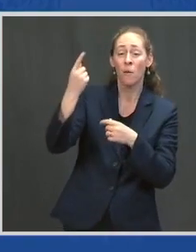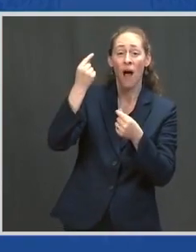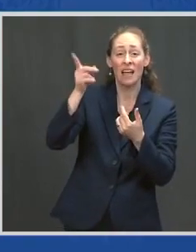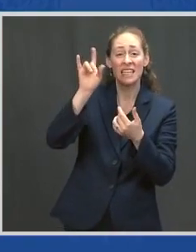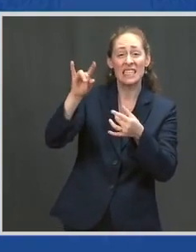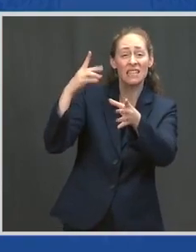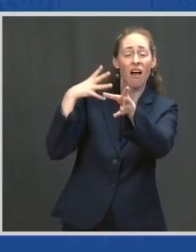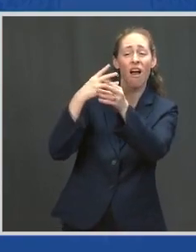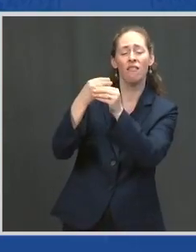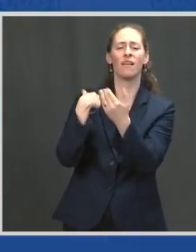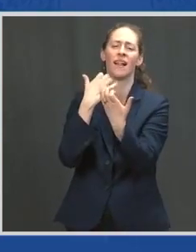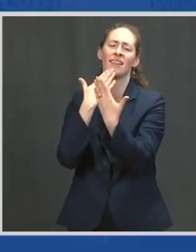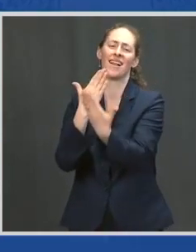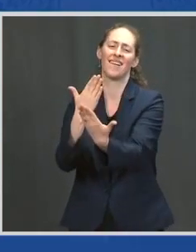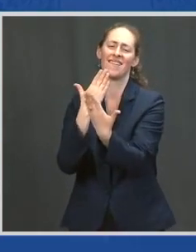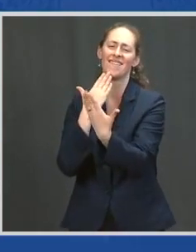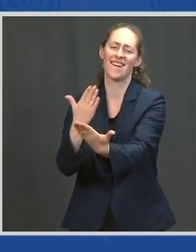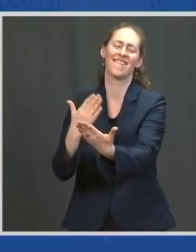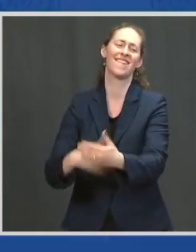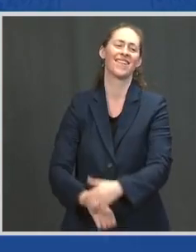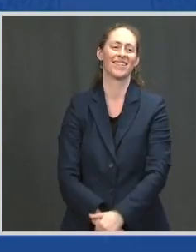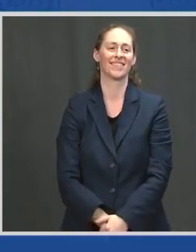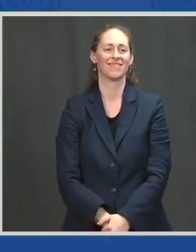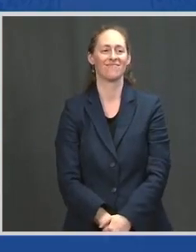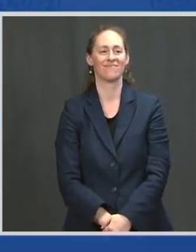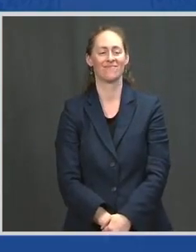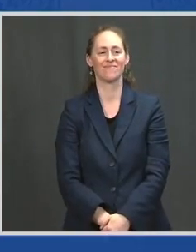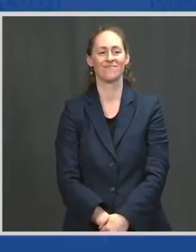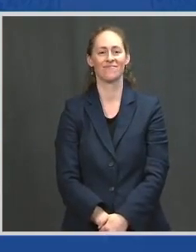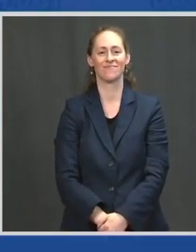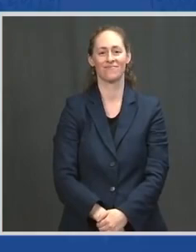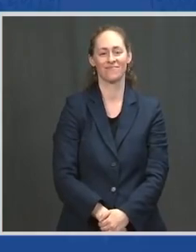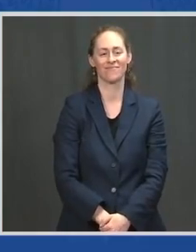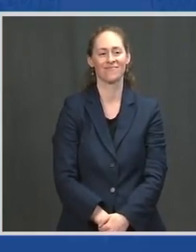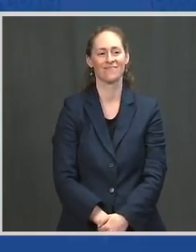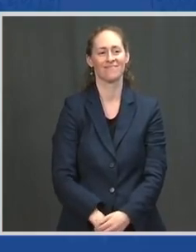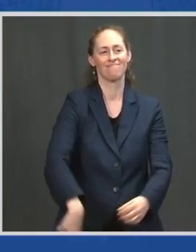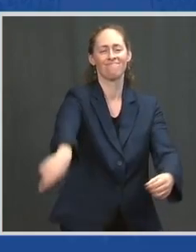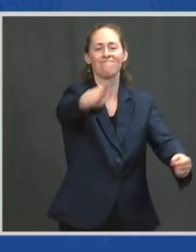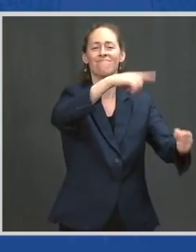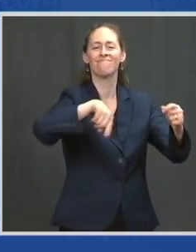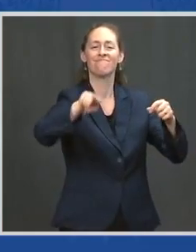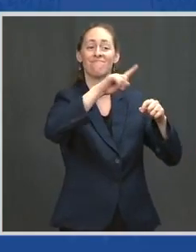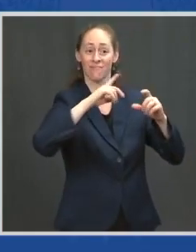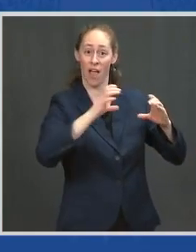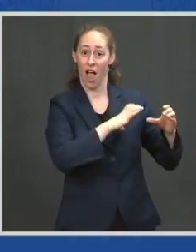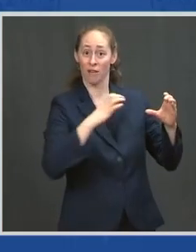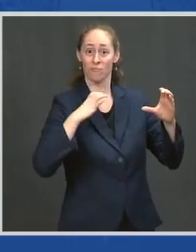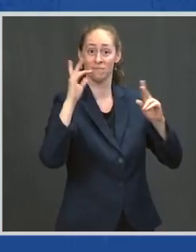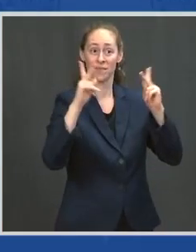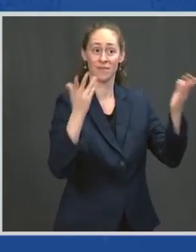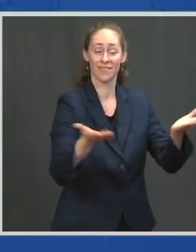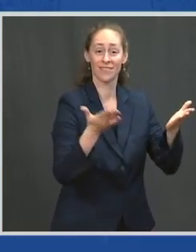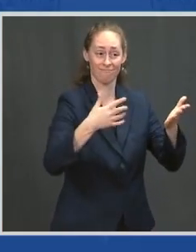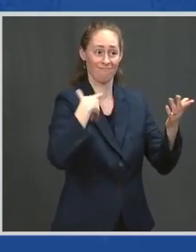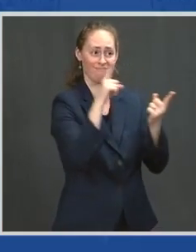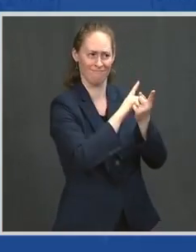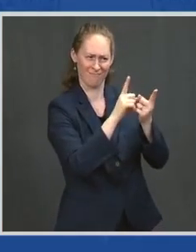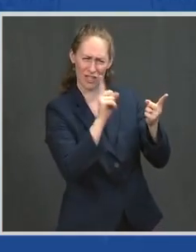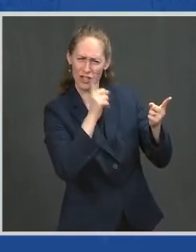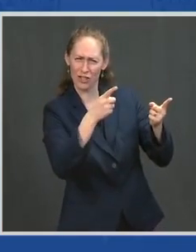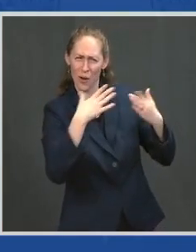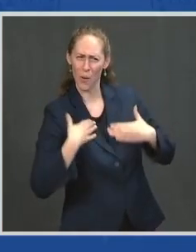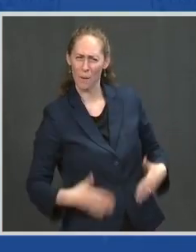Laura, we got to meet when you were in uniform, I think, if I'm not mistaken, and you're doing a great